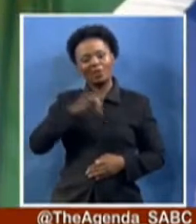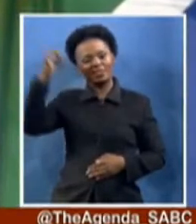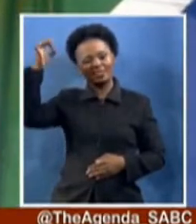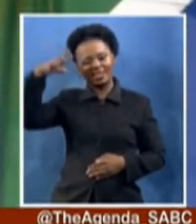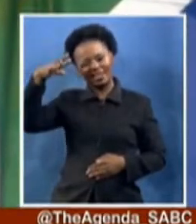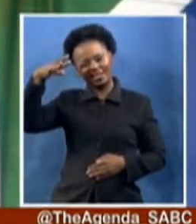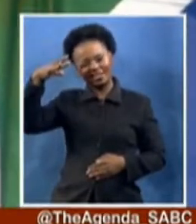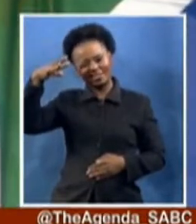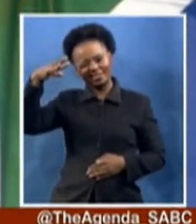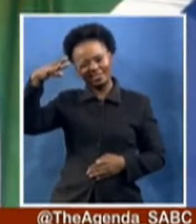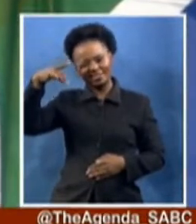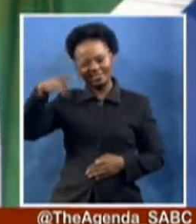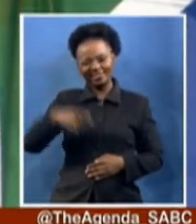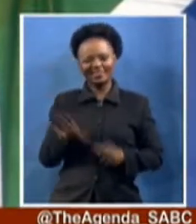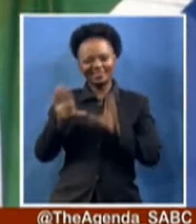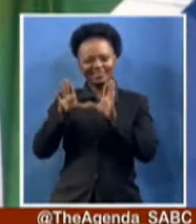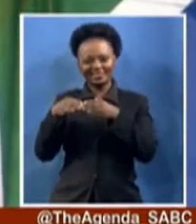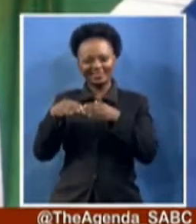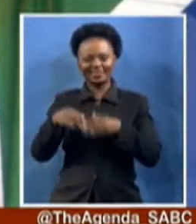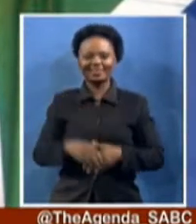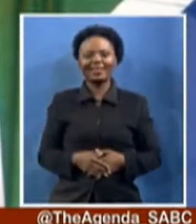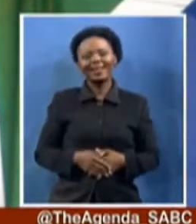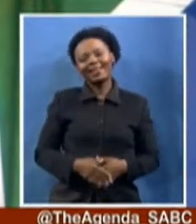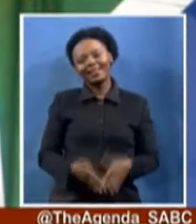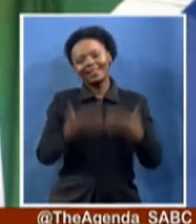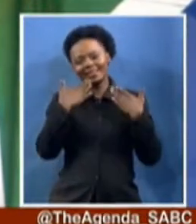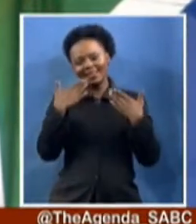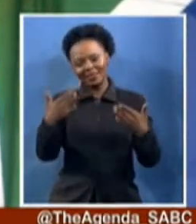Thank you, thank you. Thank you very much,